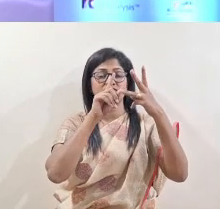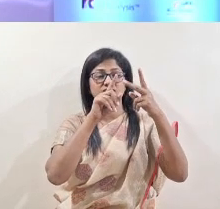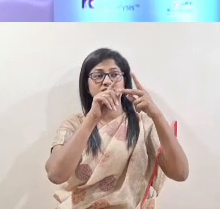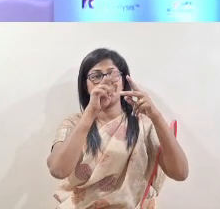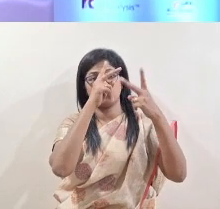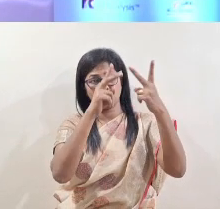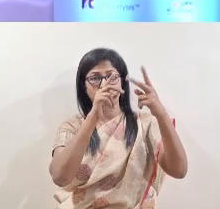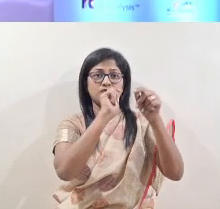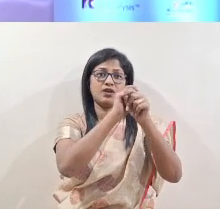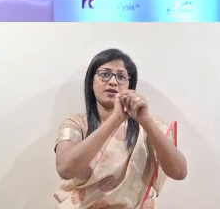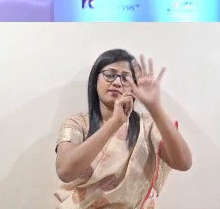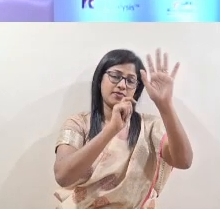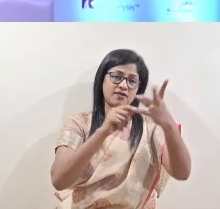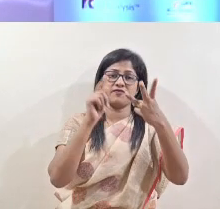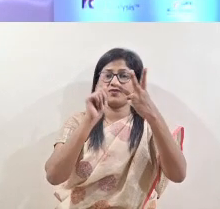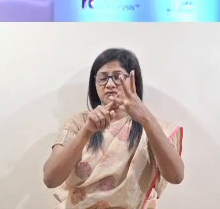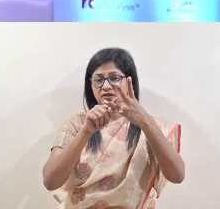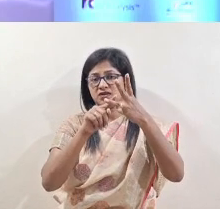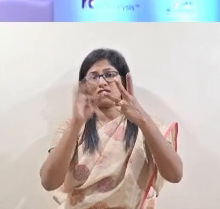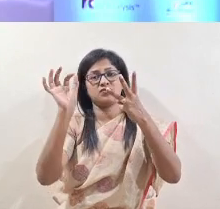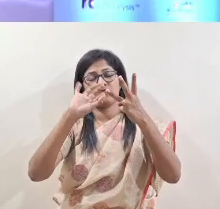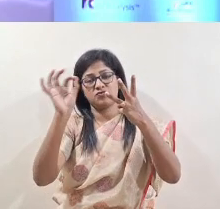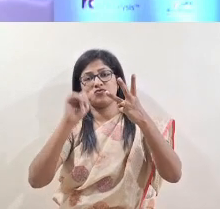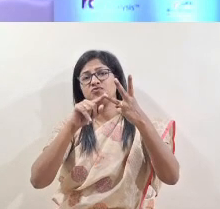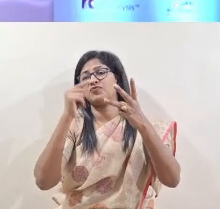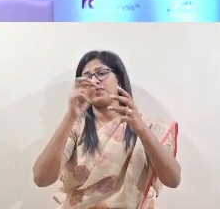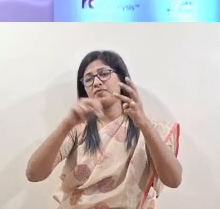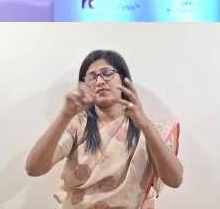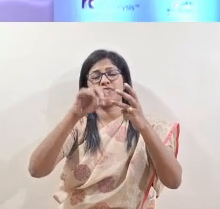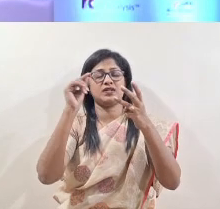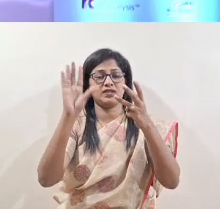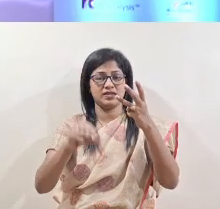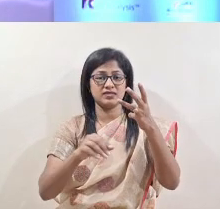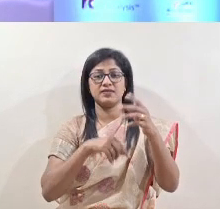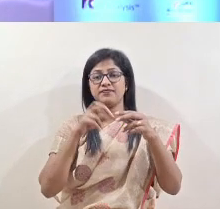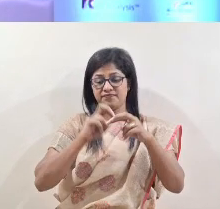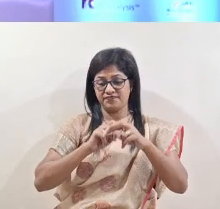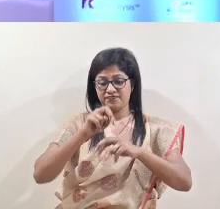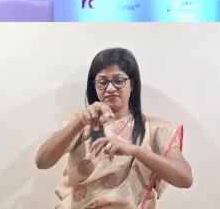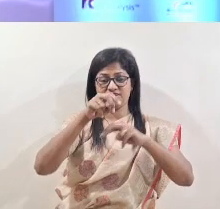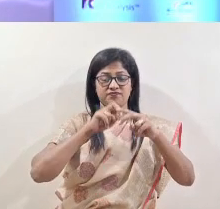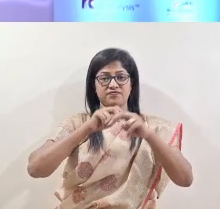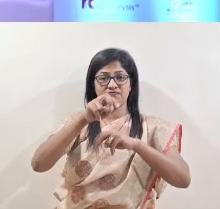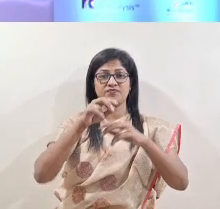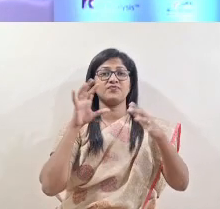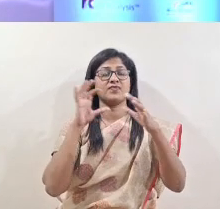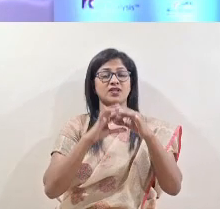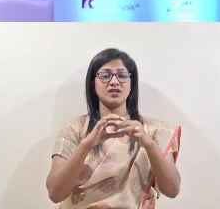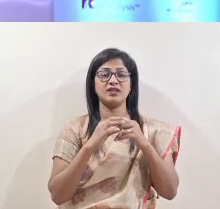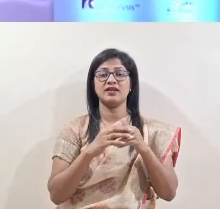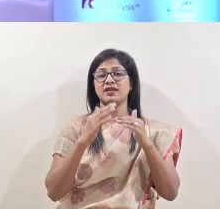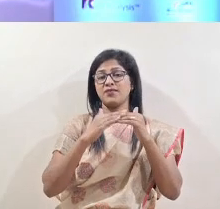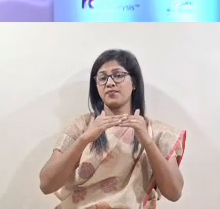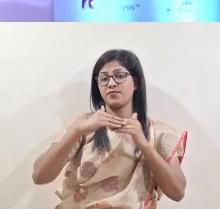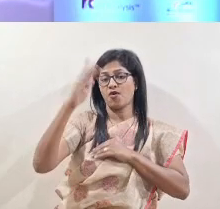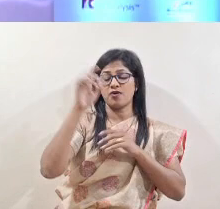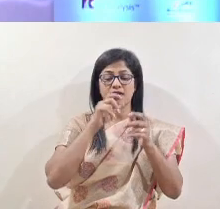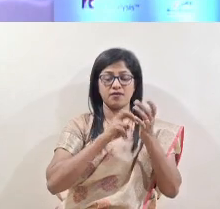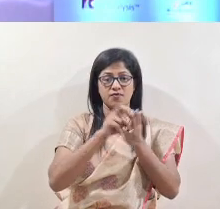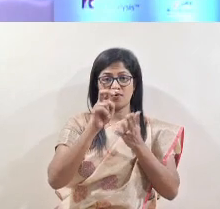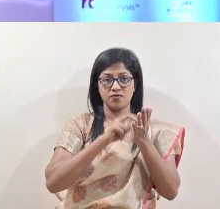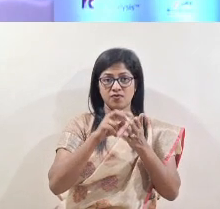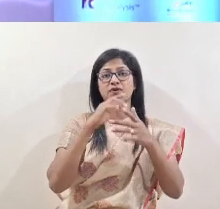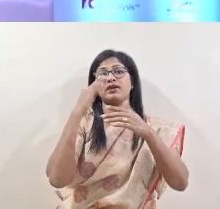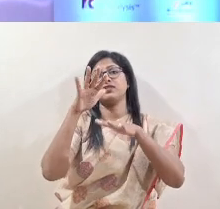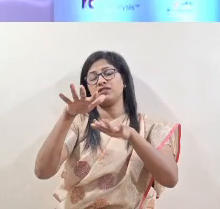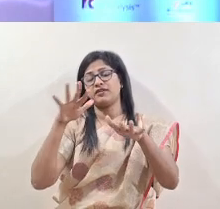due to less pedestrian activities. And that reason, the selection of crosswalks was depend on the high pedestrian volume and high